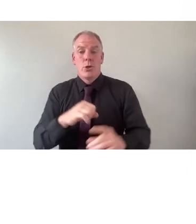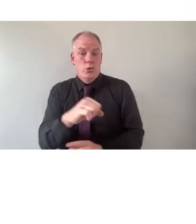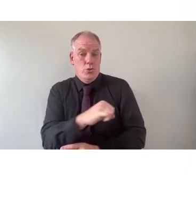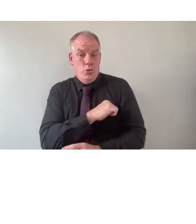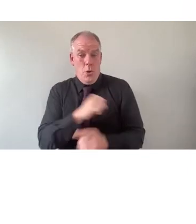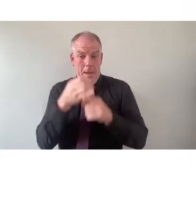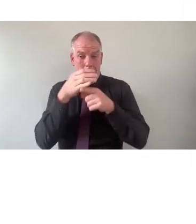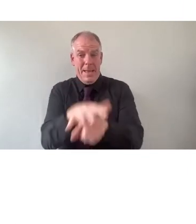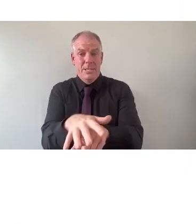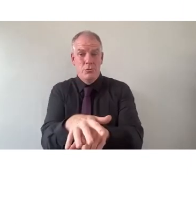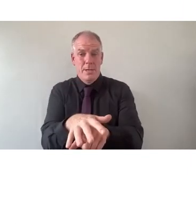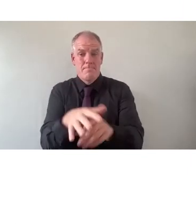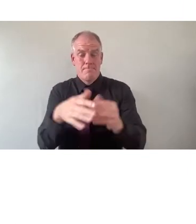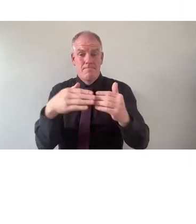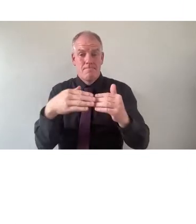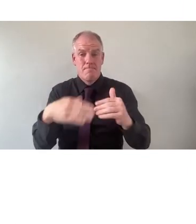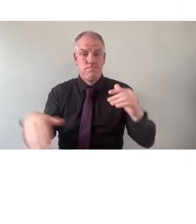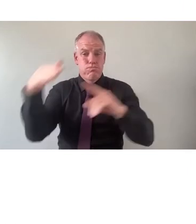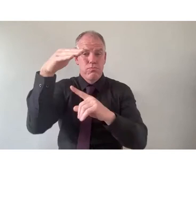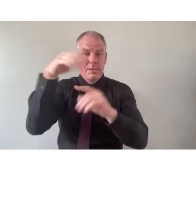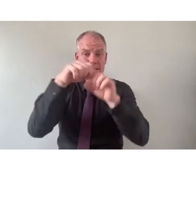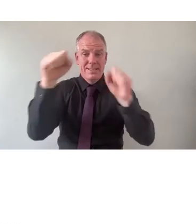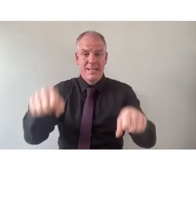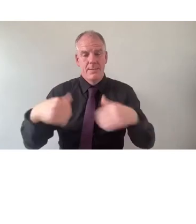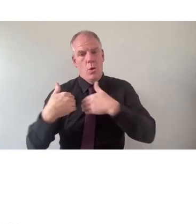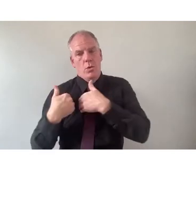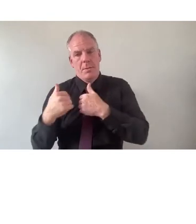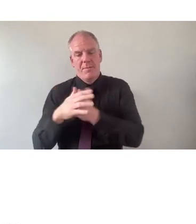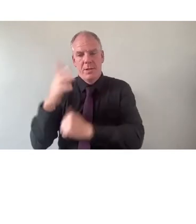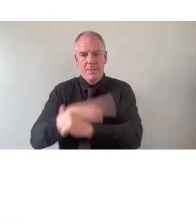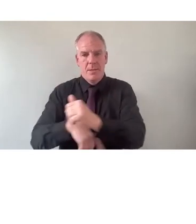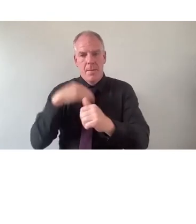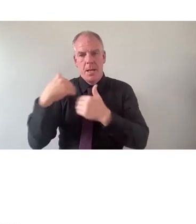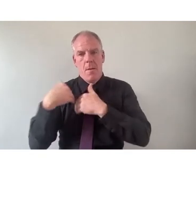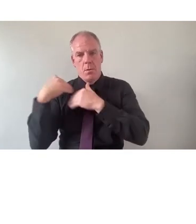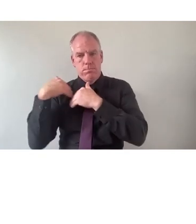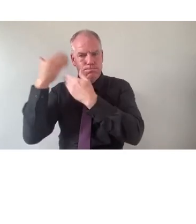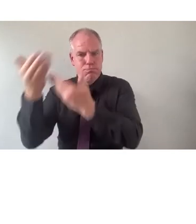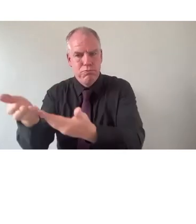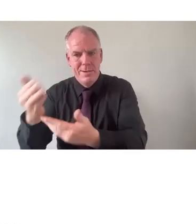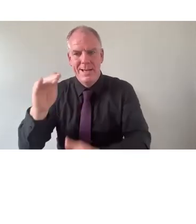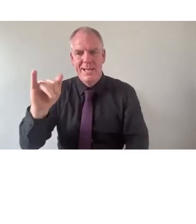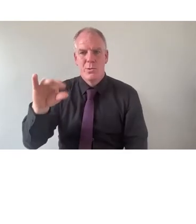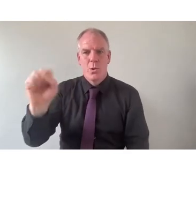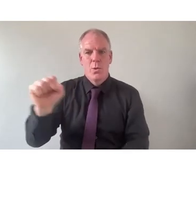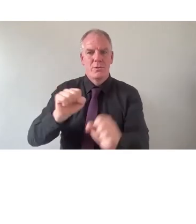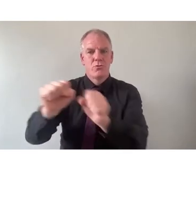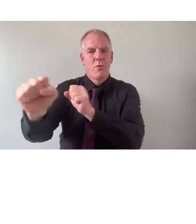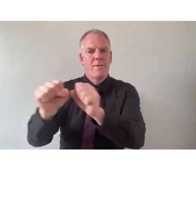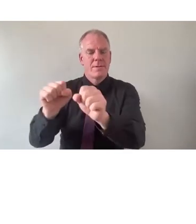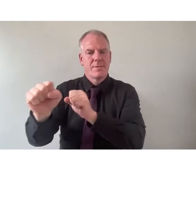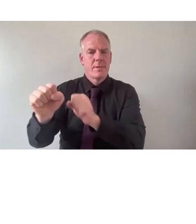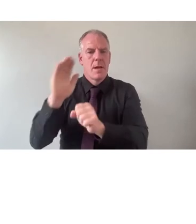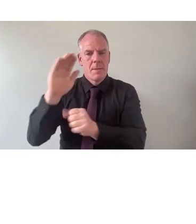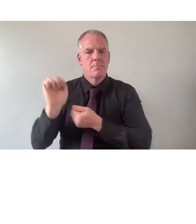the mainstream system as such is responsible, we actually put the burden on intro, on the mainstream services as such, in order